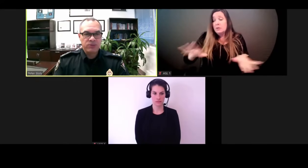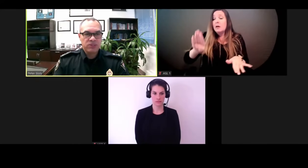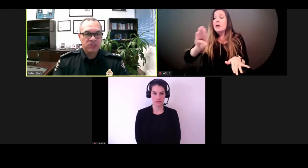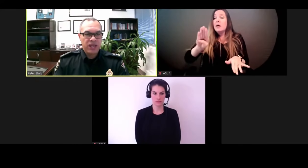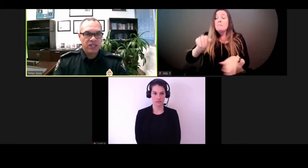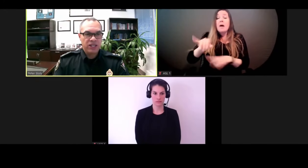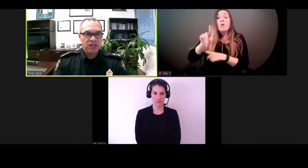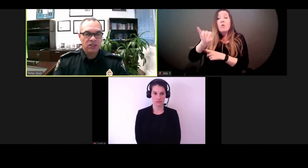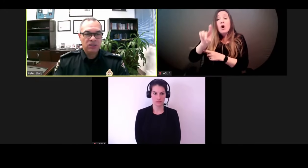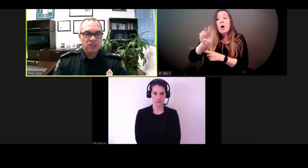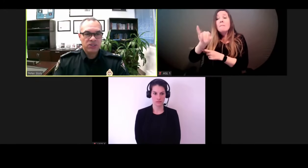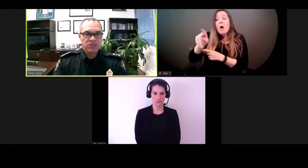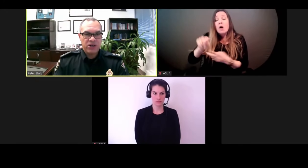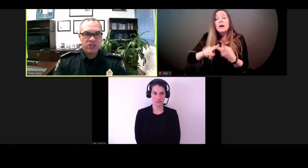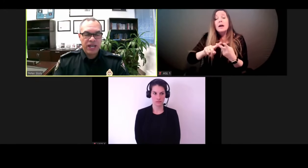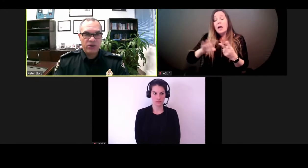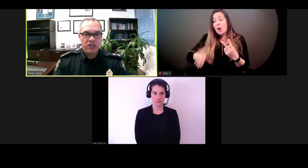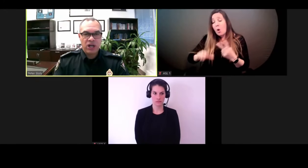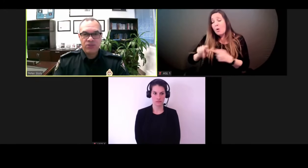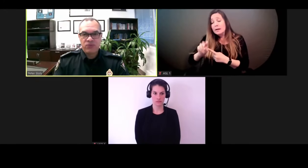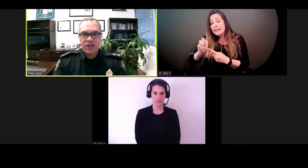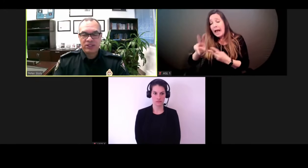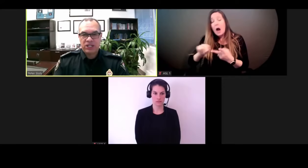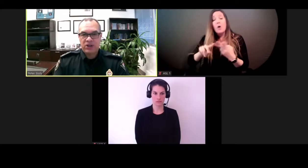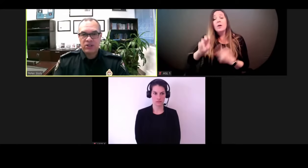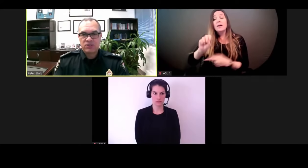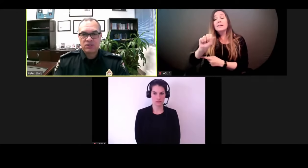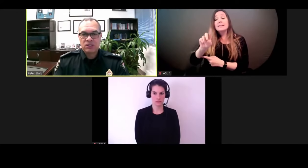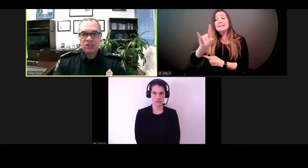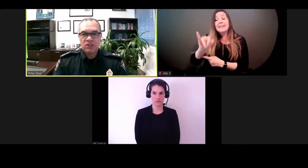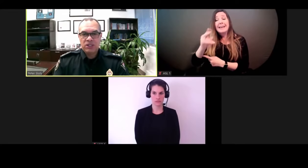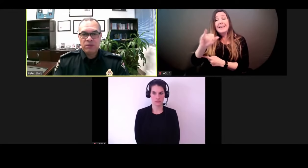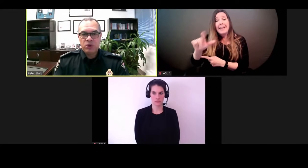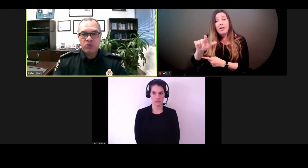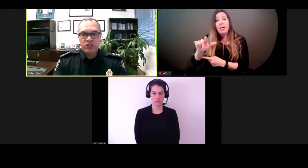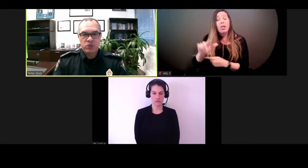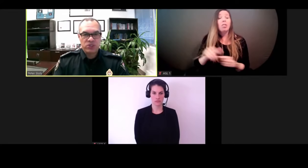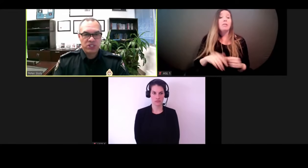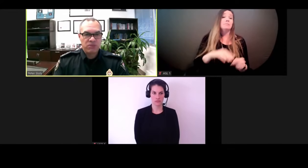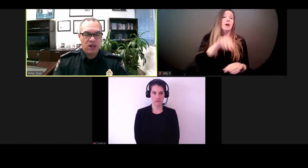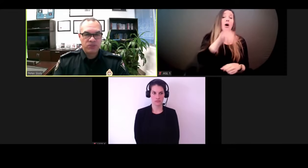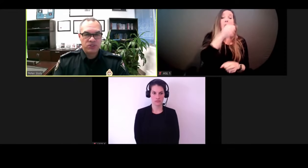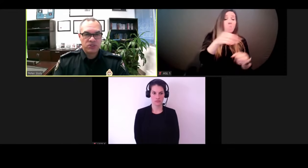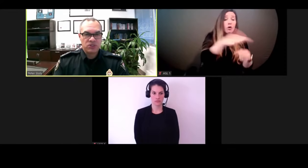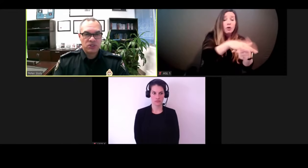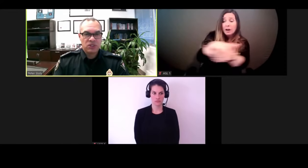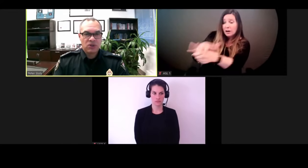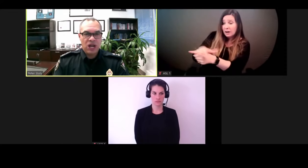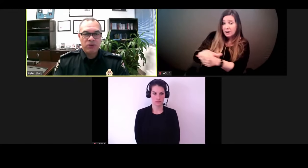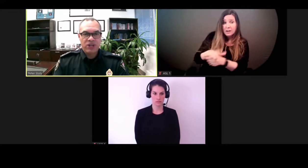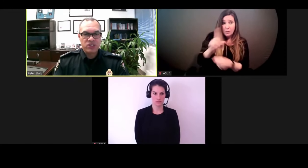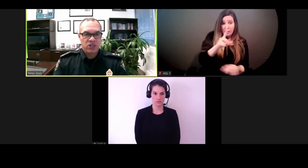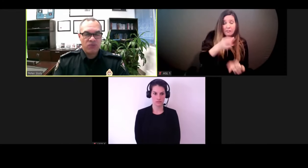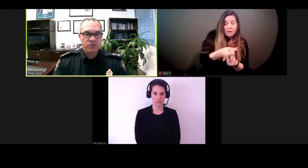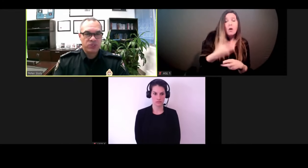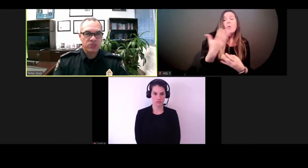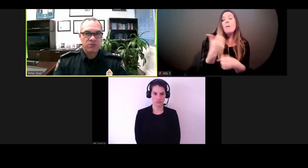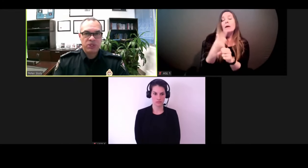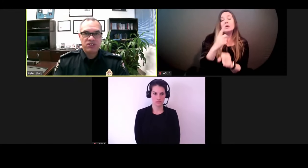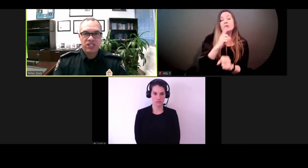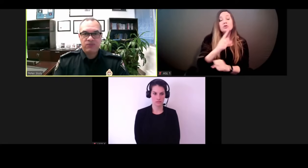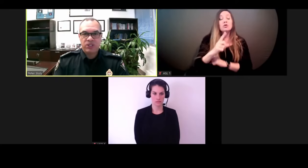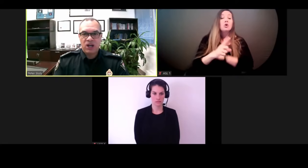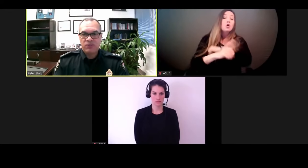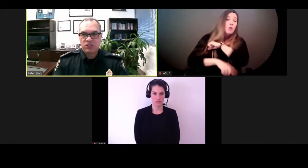Town, Sandy Hill, Center Town, and other affected areas. Neighborhood resource team officers, crime prevention officers,